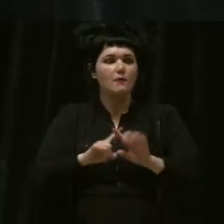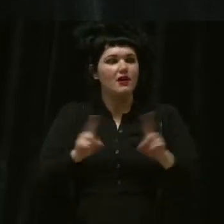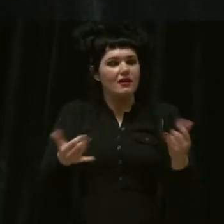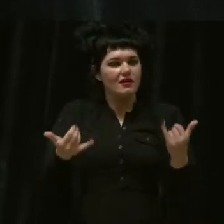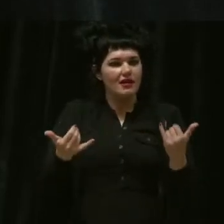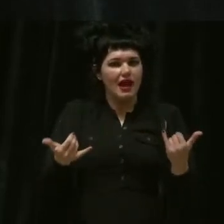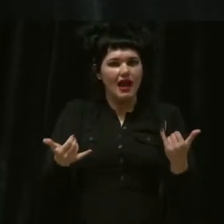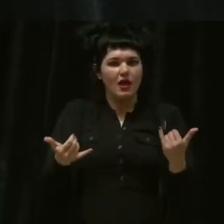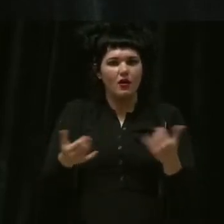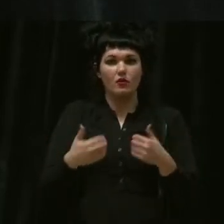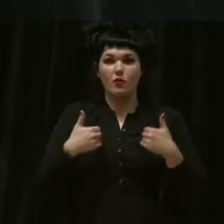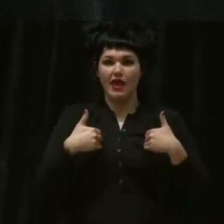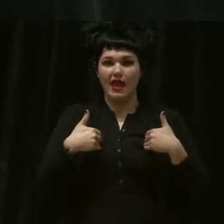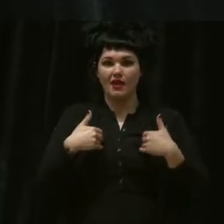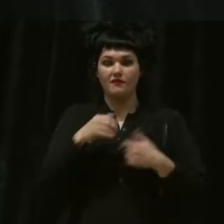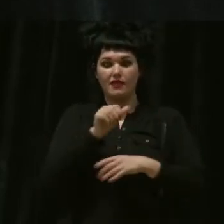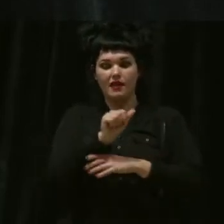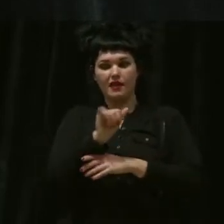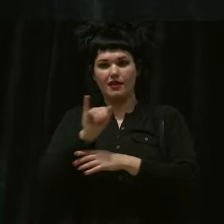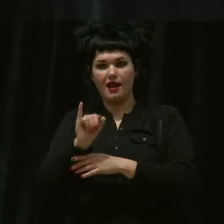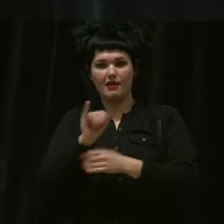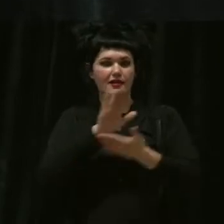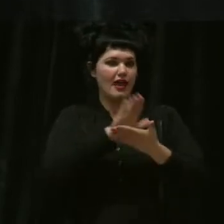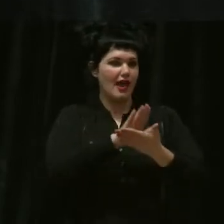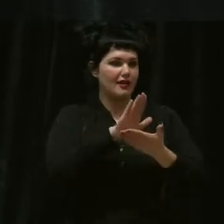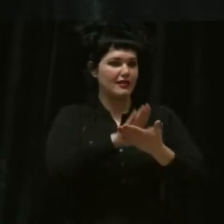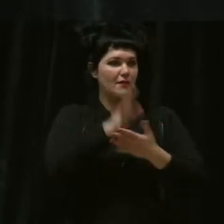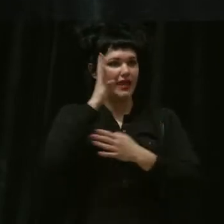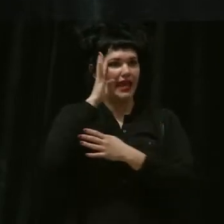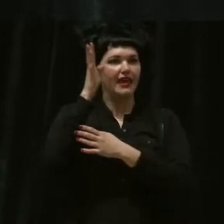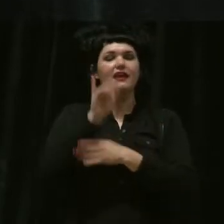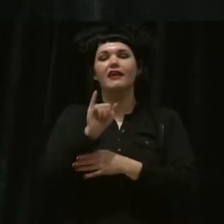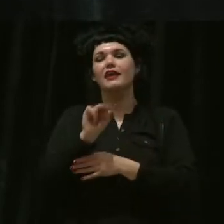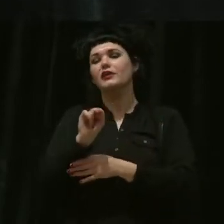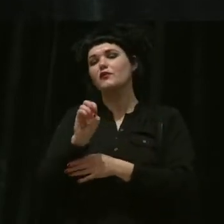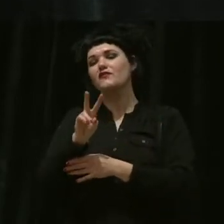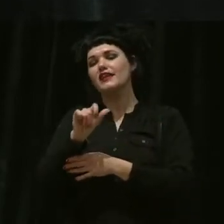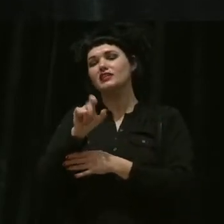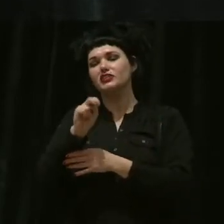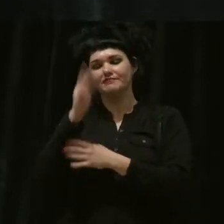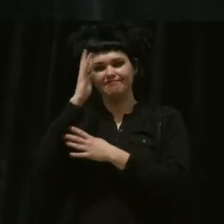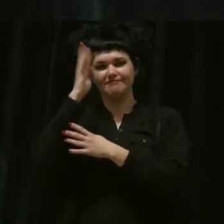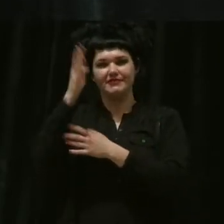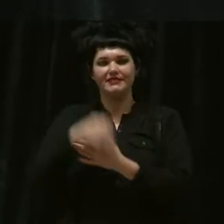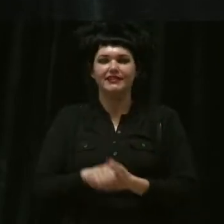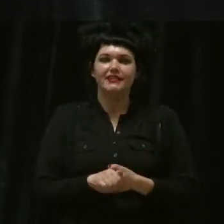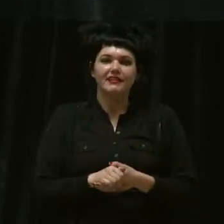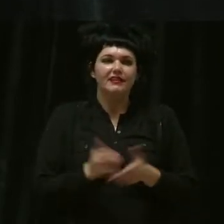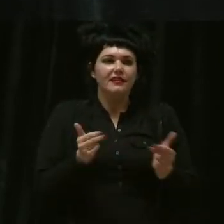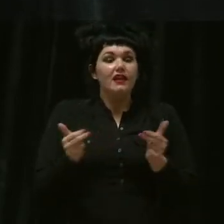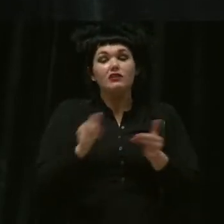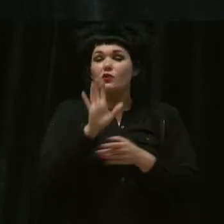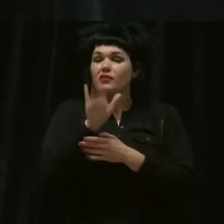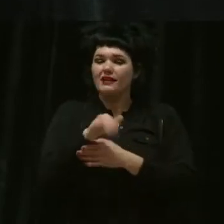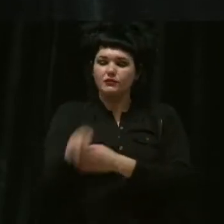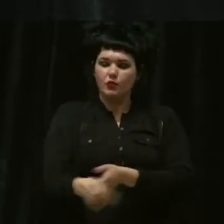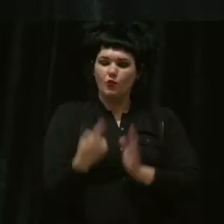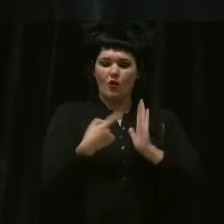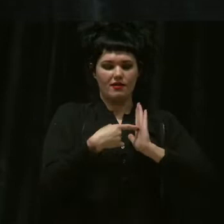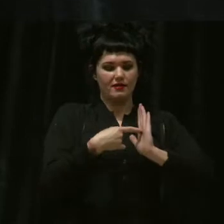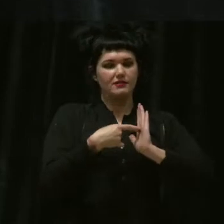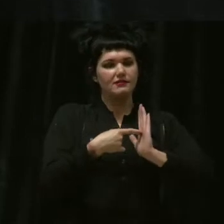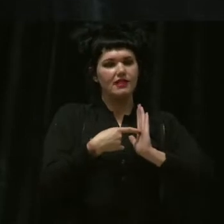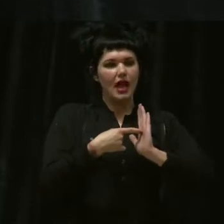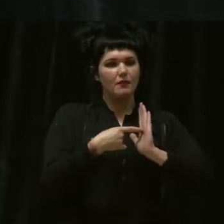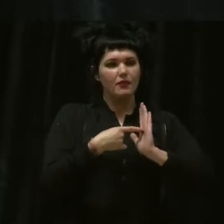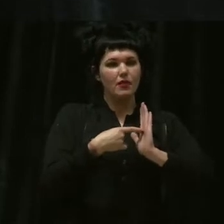are AI, academic innovation. So that's just one example of knowing that